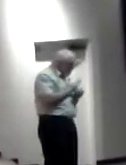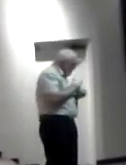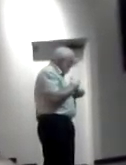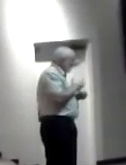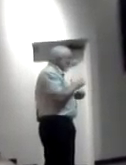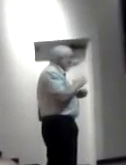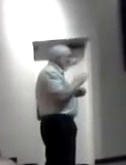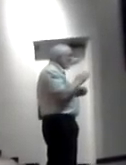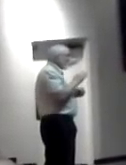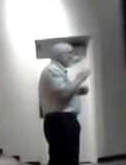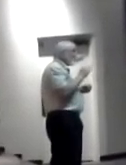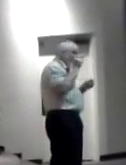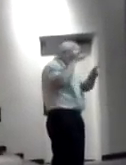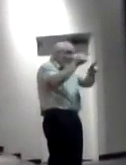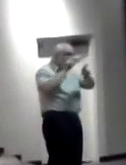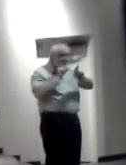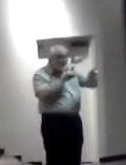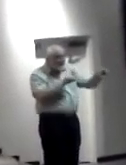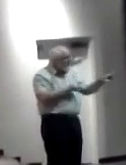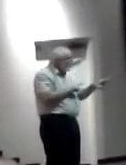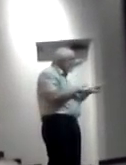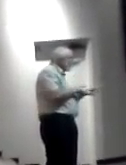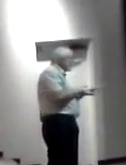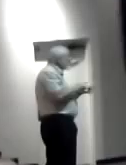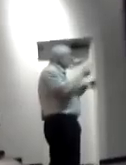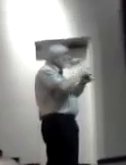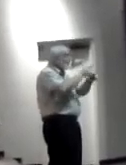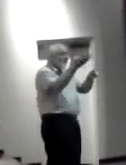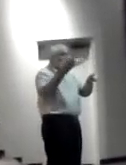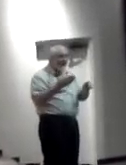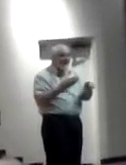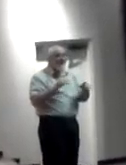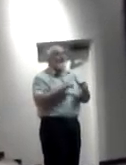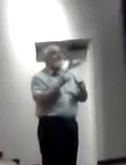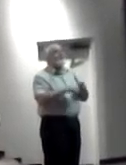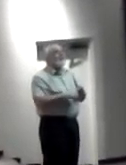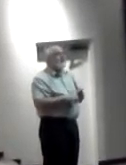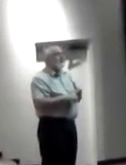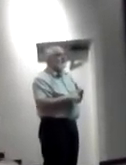daughter, me and my brothers and sisters sitting here, then